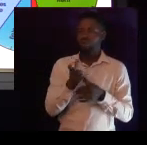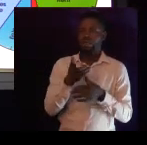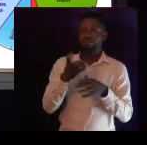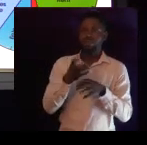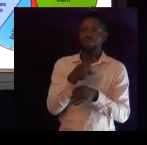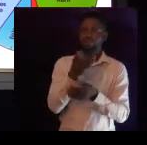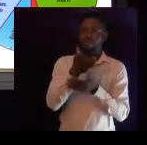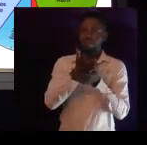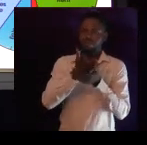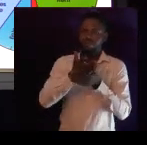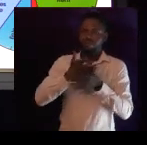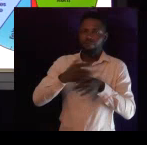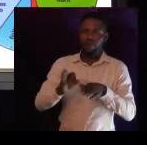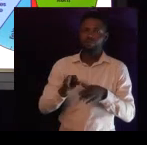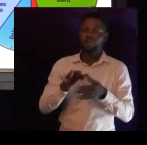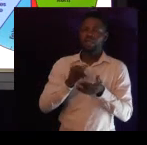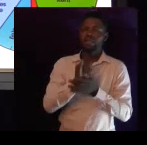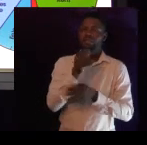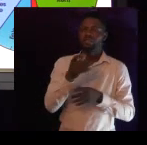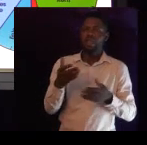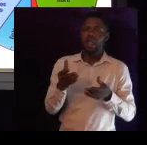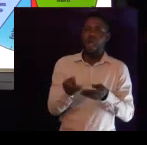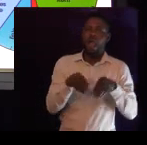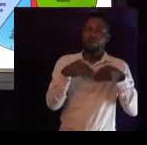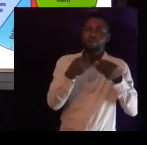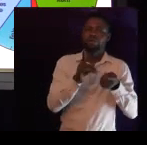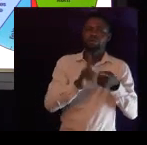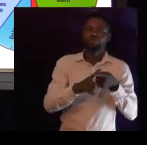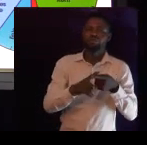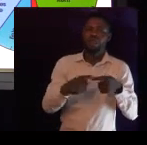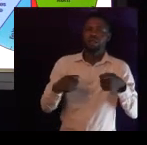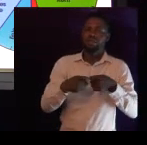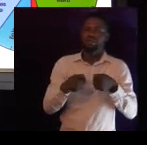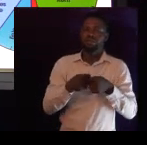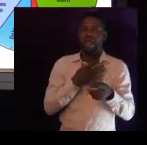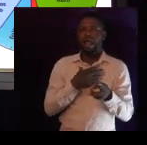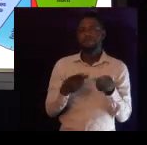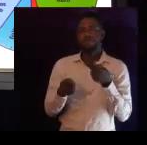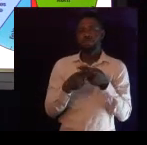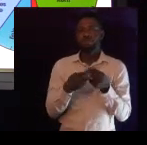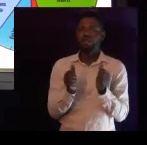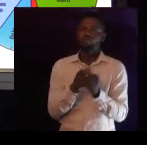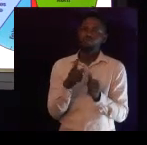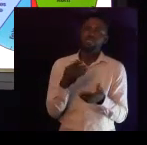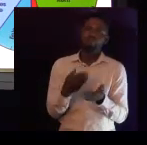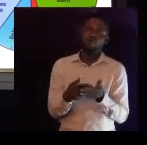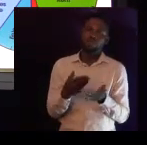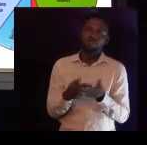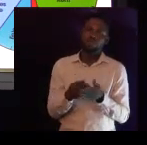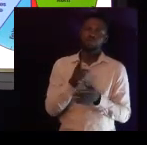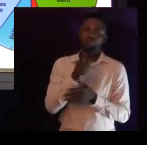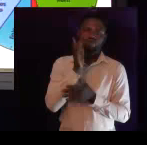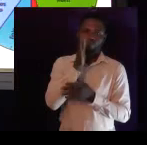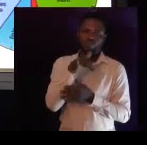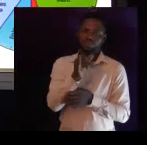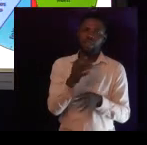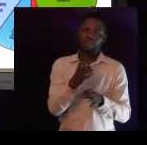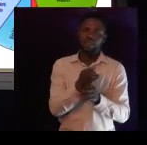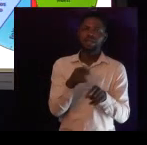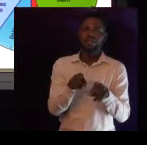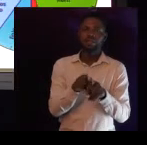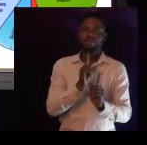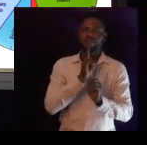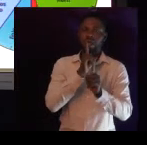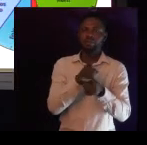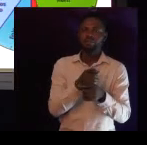the fraction that is allocated to electricity and multiply it with the money that you are given. You will still get the same